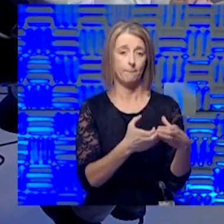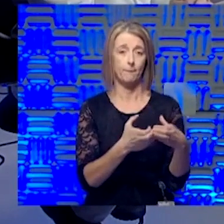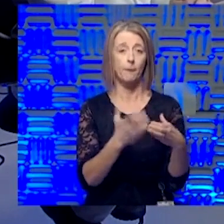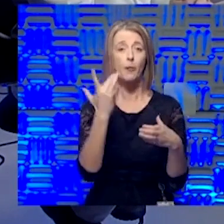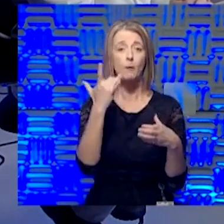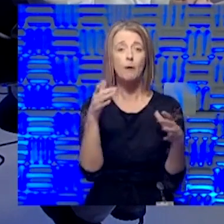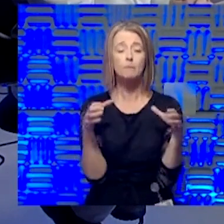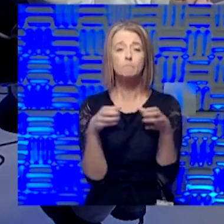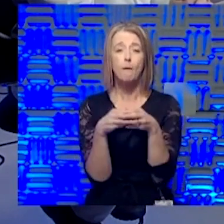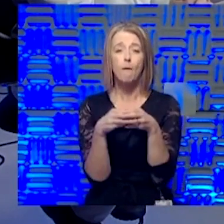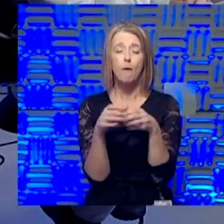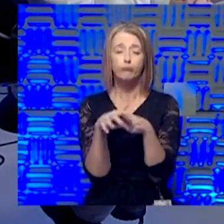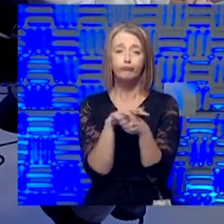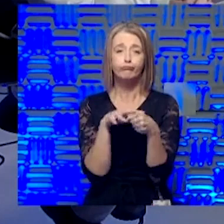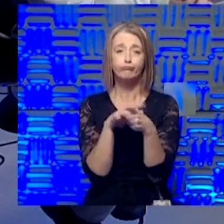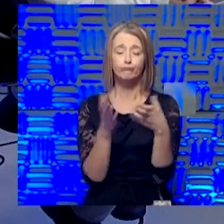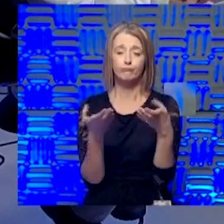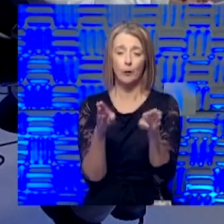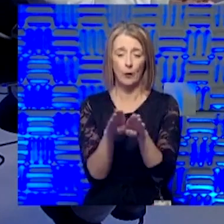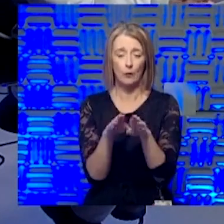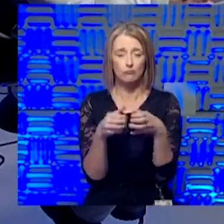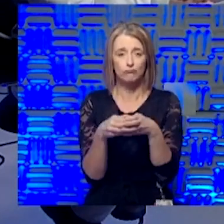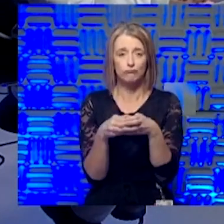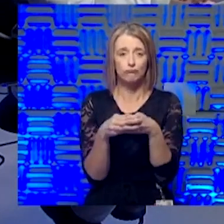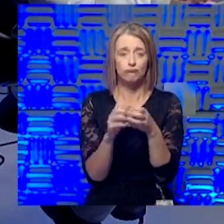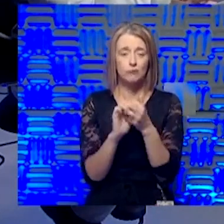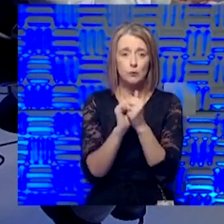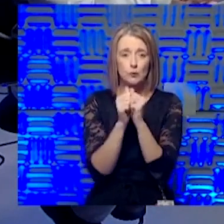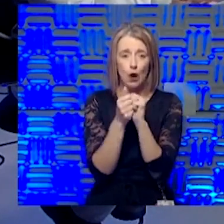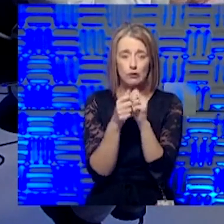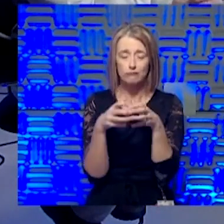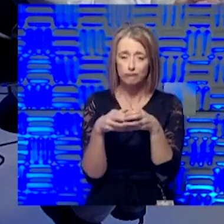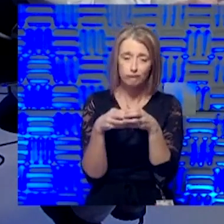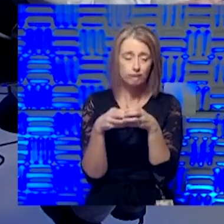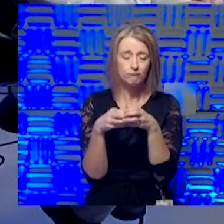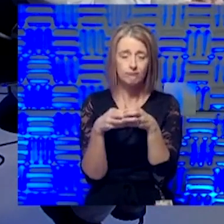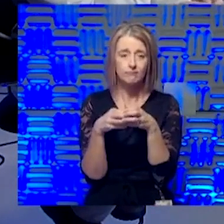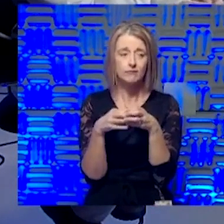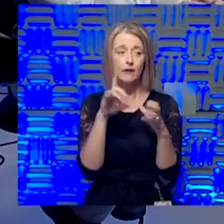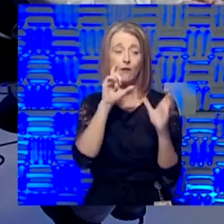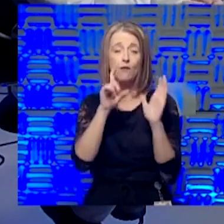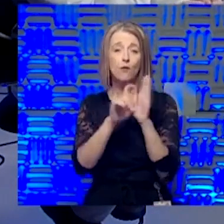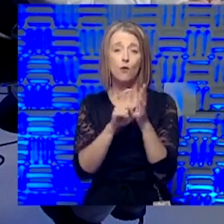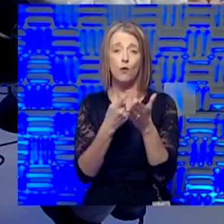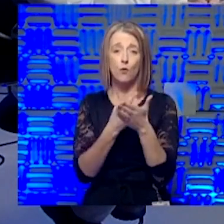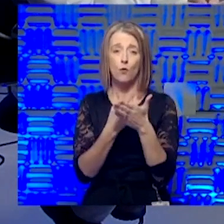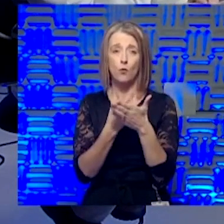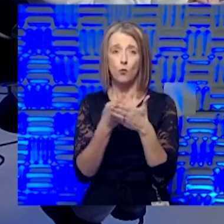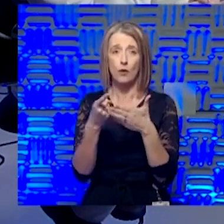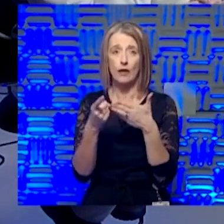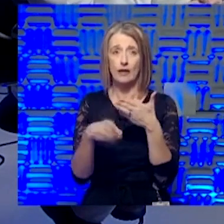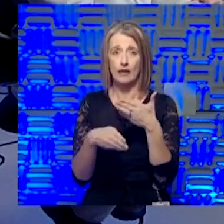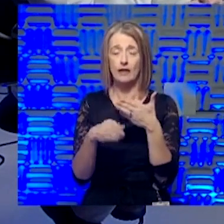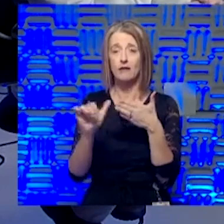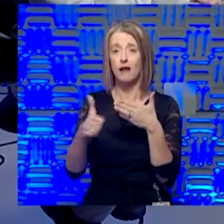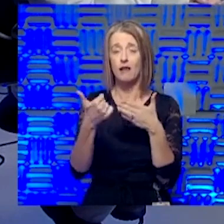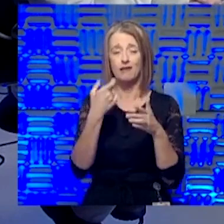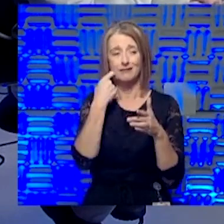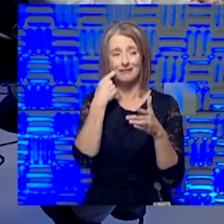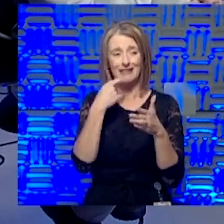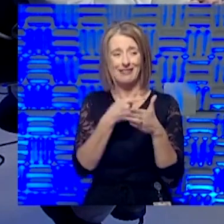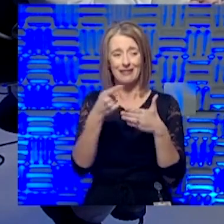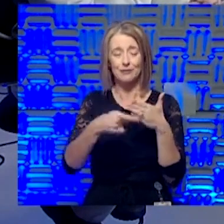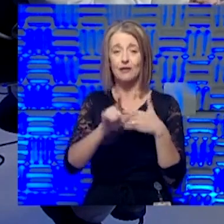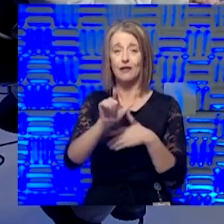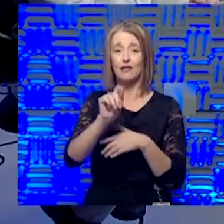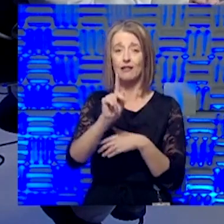in small or in enclosed quarters. And I think, the photographs from a weekend ago and even some more from this week from